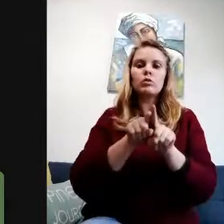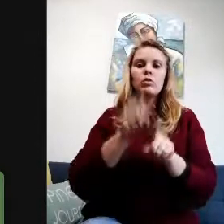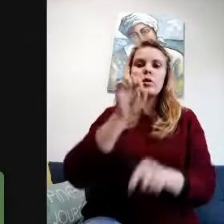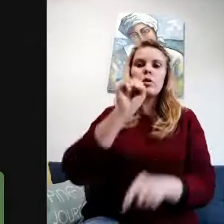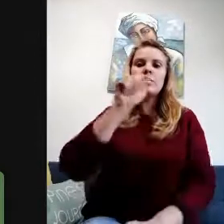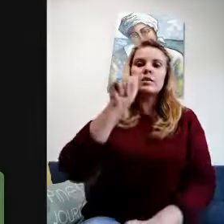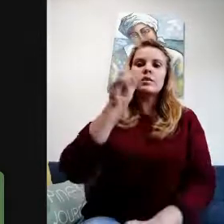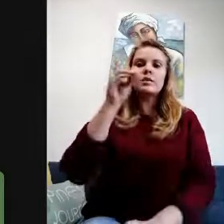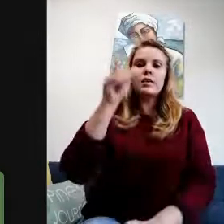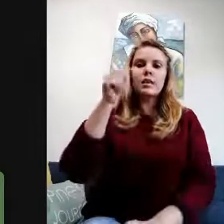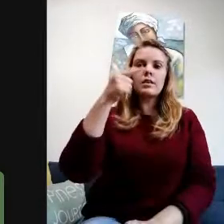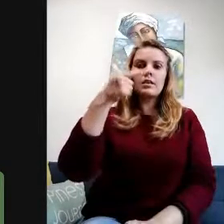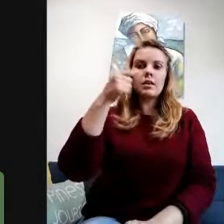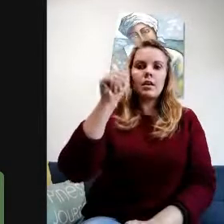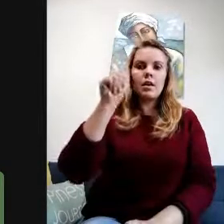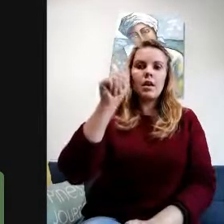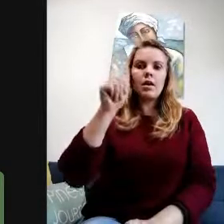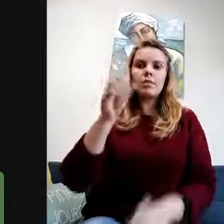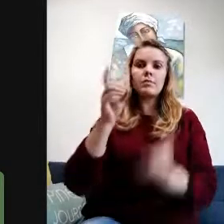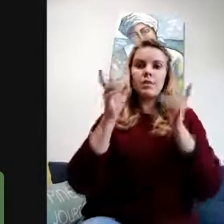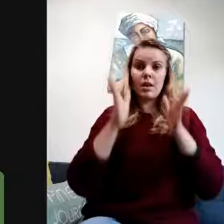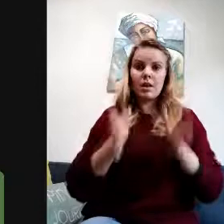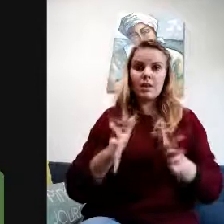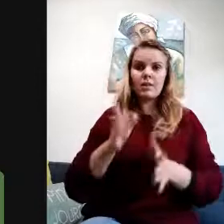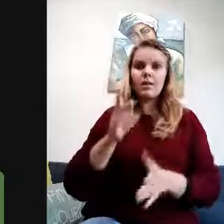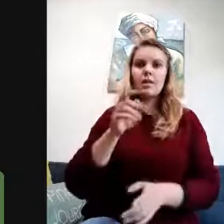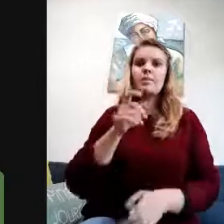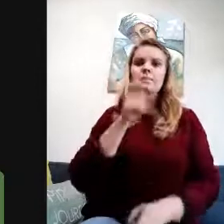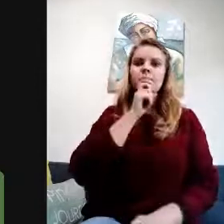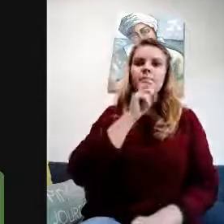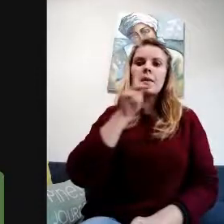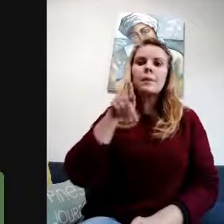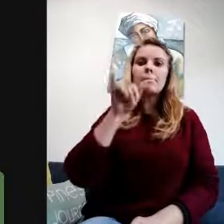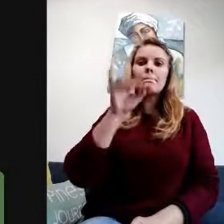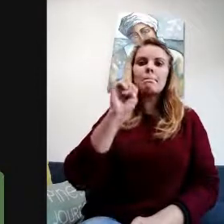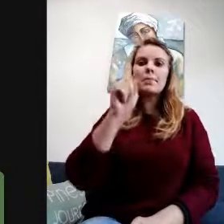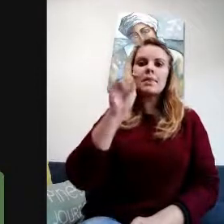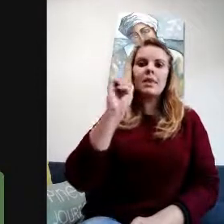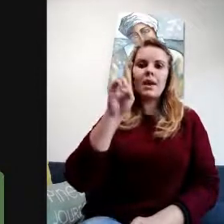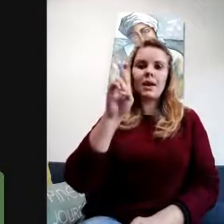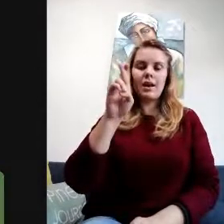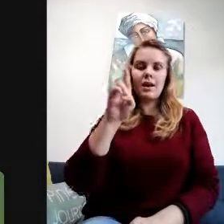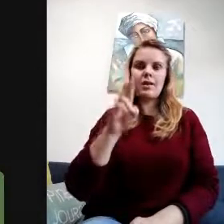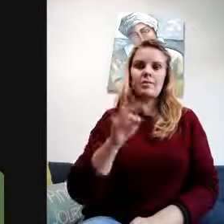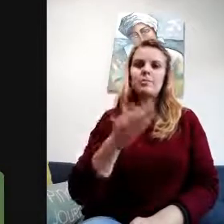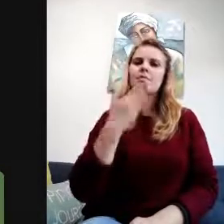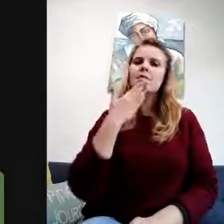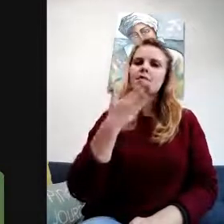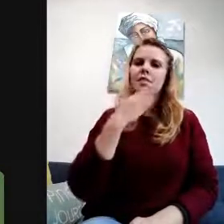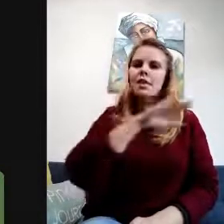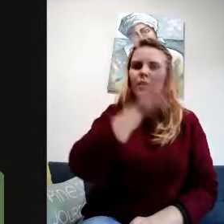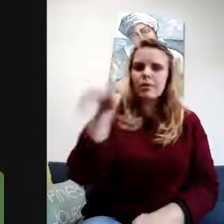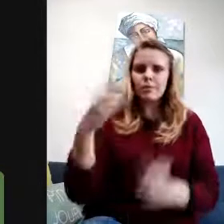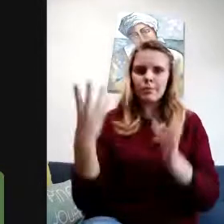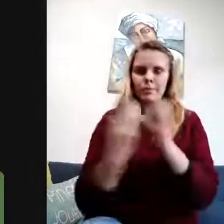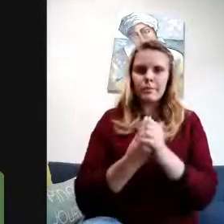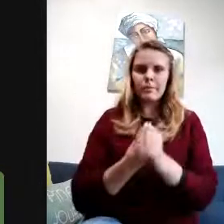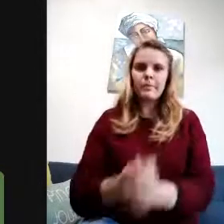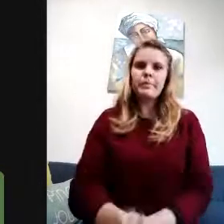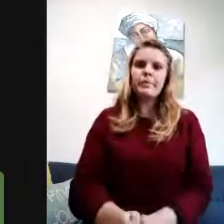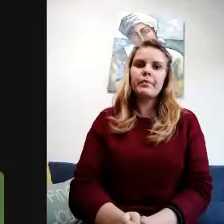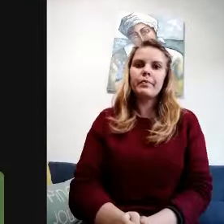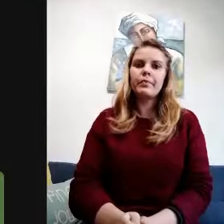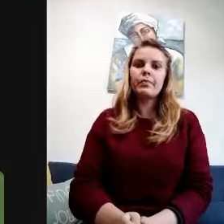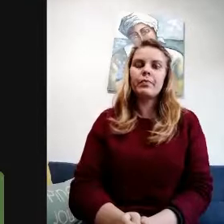Pieter Verwey. Guys, thank you very, very much for taking the time this evening. Thanks, Greg. So I think a